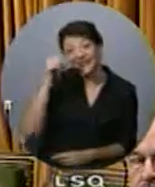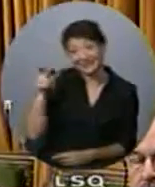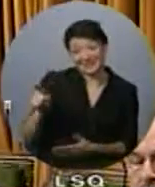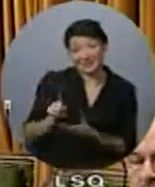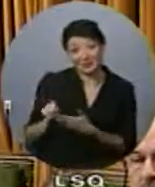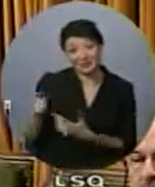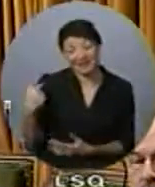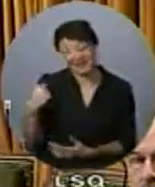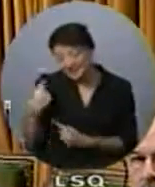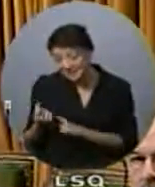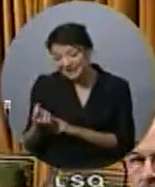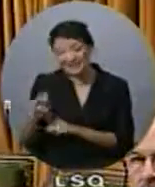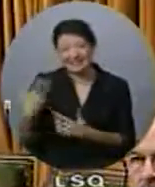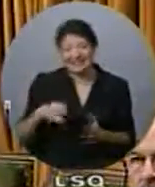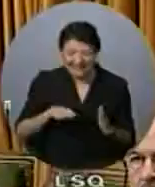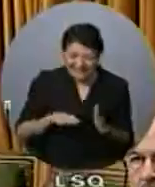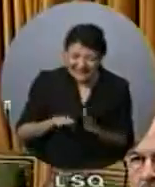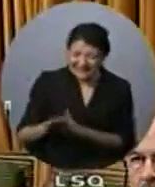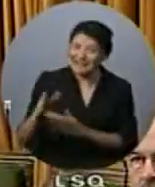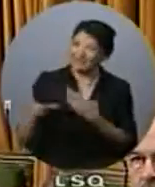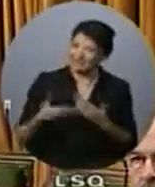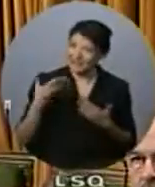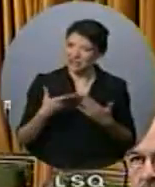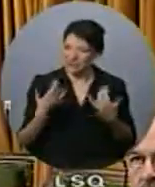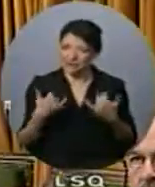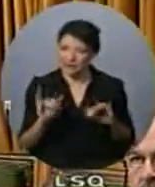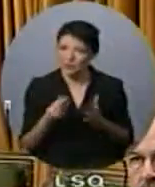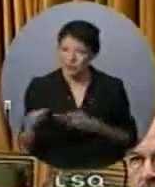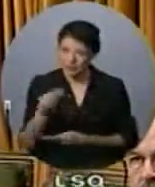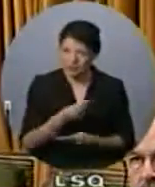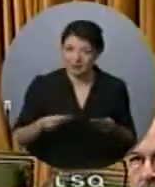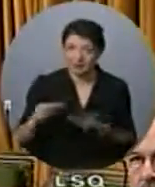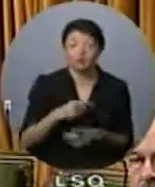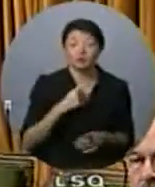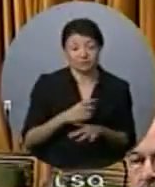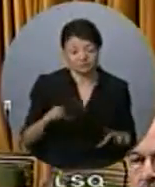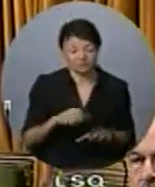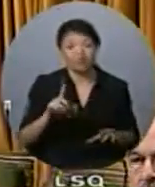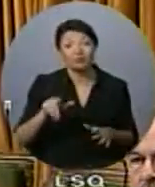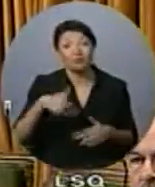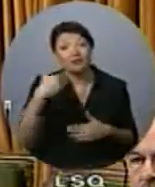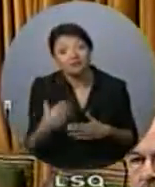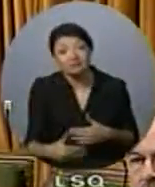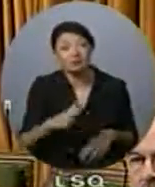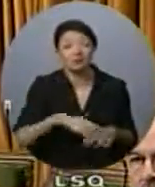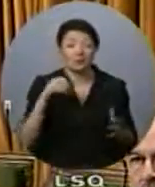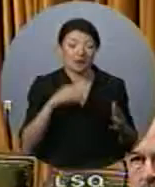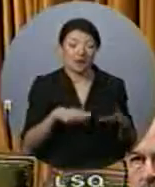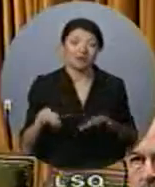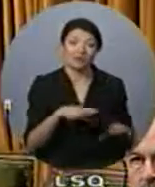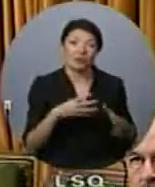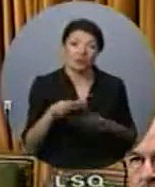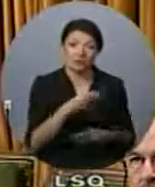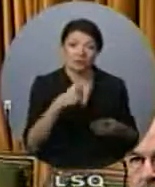that's why we're working to implement the next phase of Canada's economic action plan with measures to help protect and create jobs like the hiring